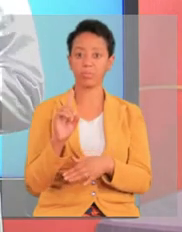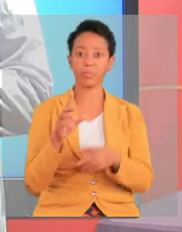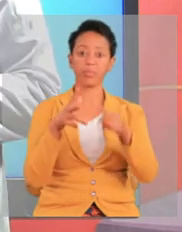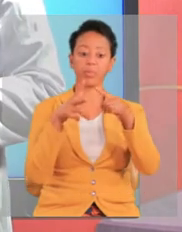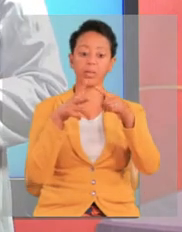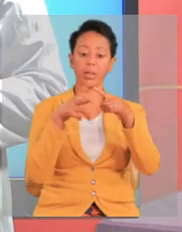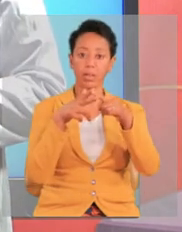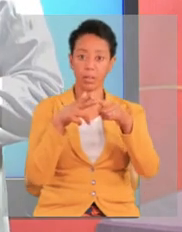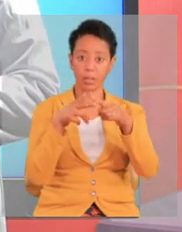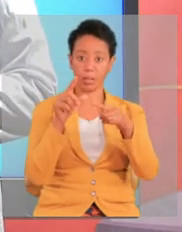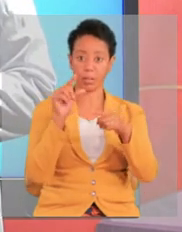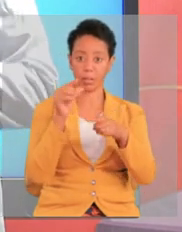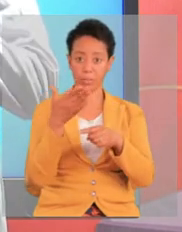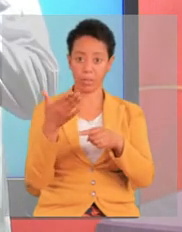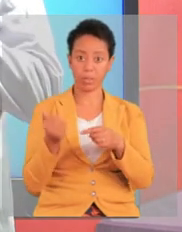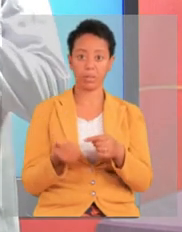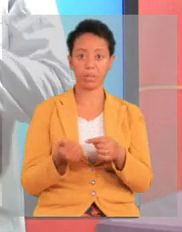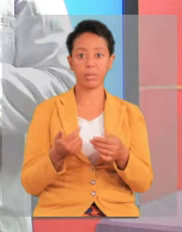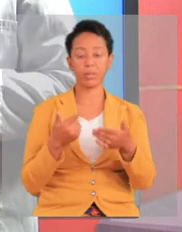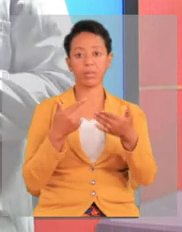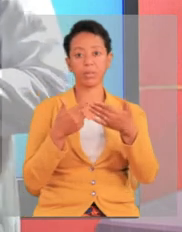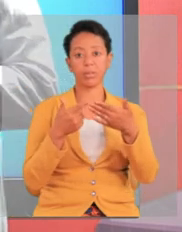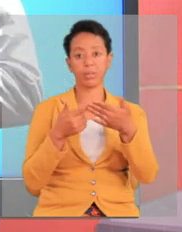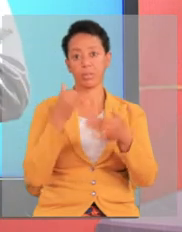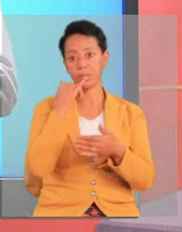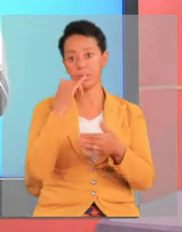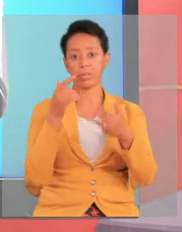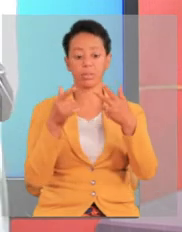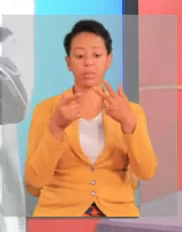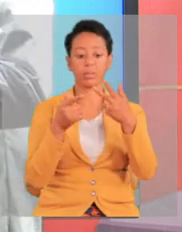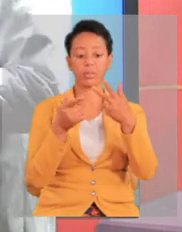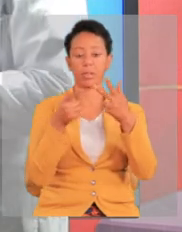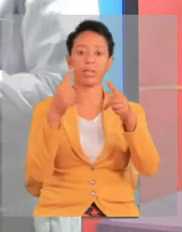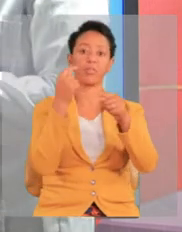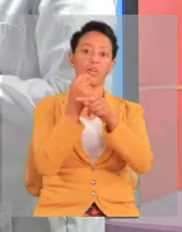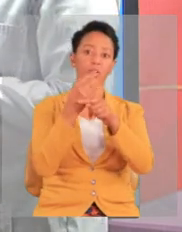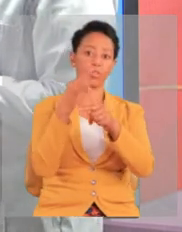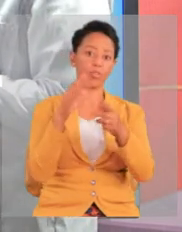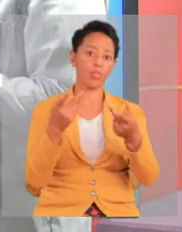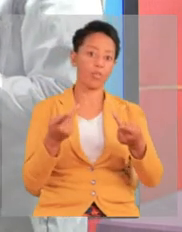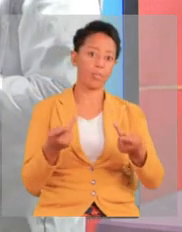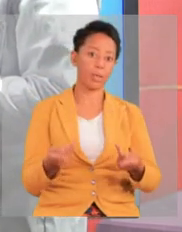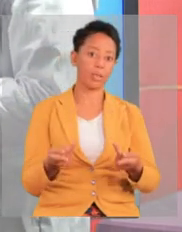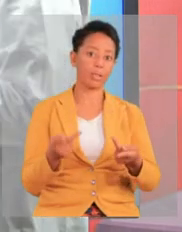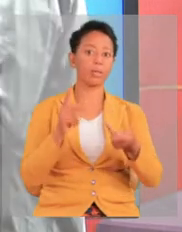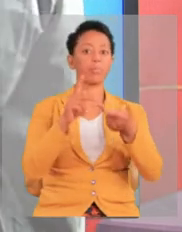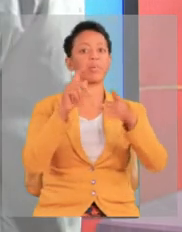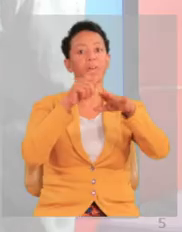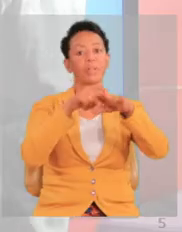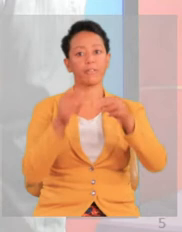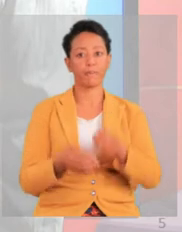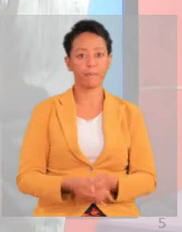Cutting with something. So, this is the third function of present perfect